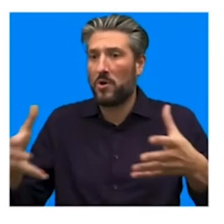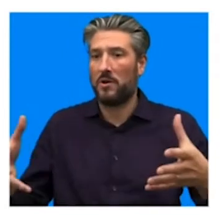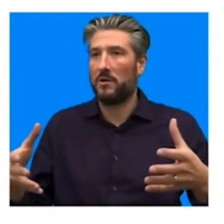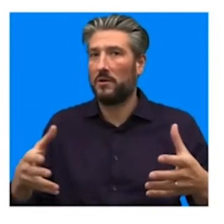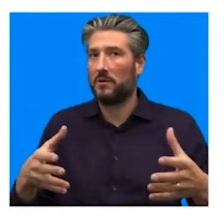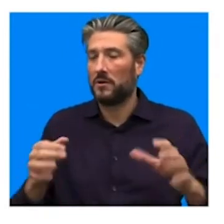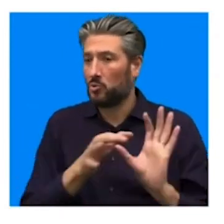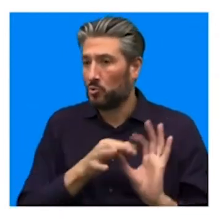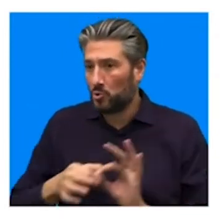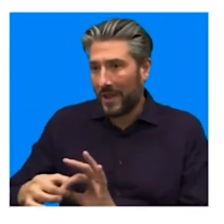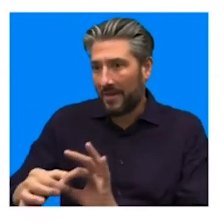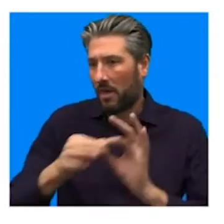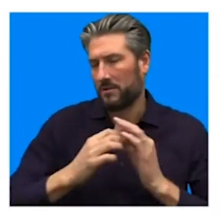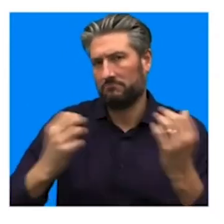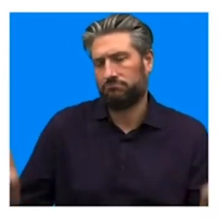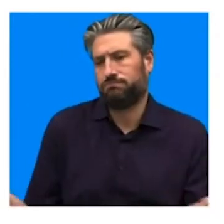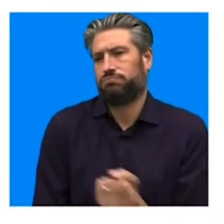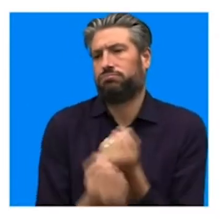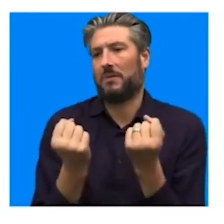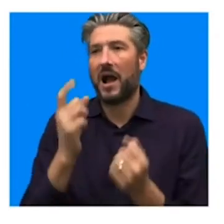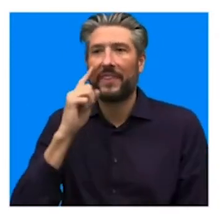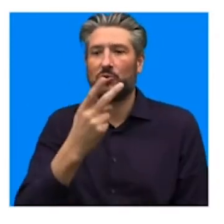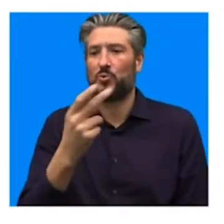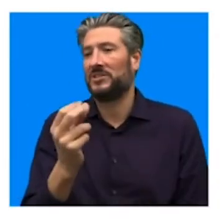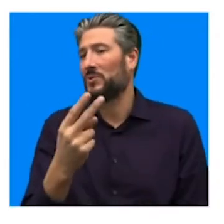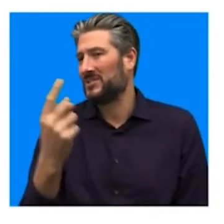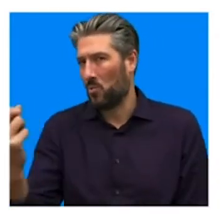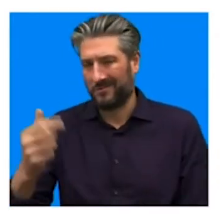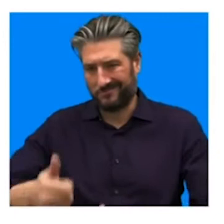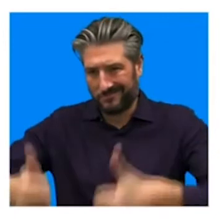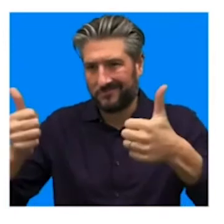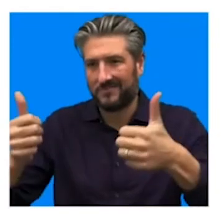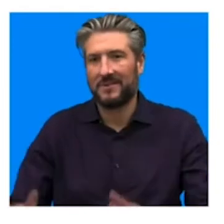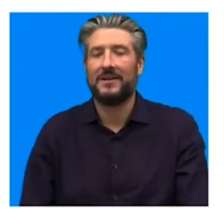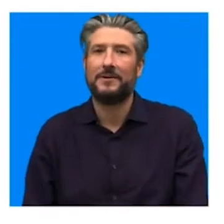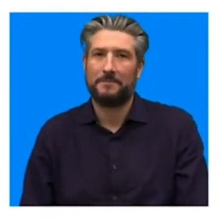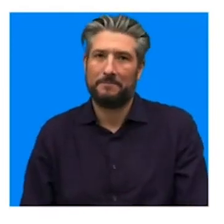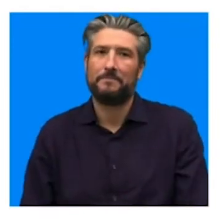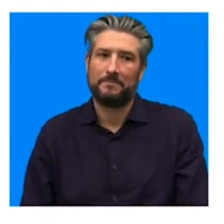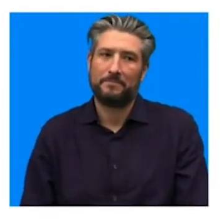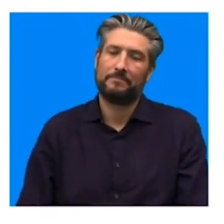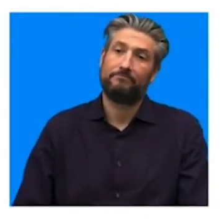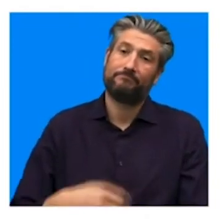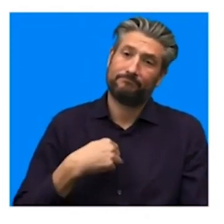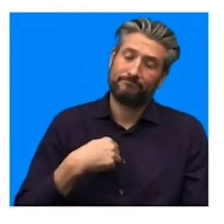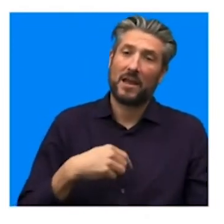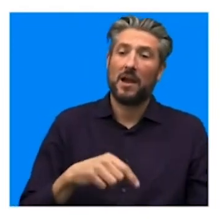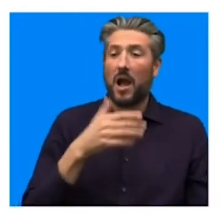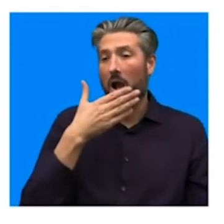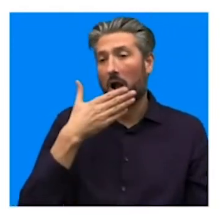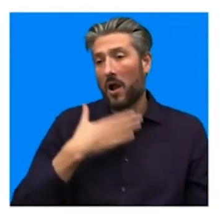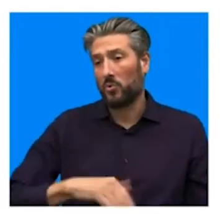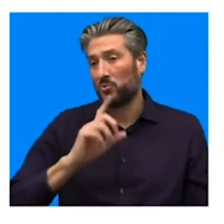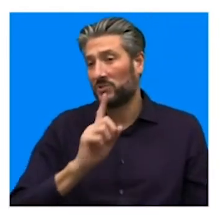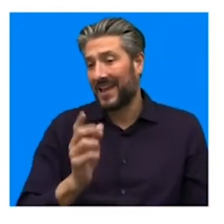yeah, 2021 I think is going to be a good one. Okay. And I just want to reiterate, collaboration is absolutely brilliant,